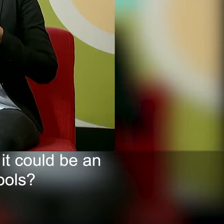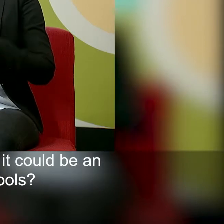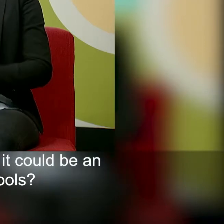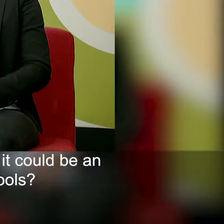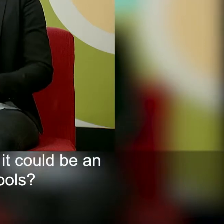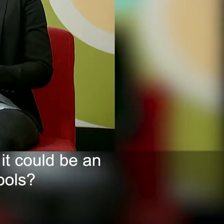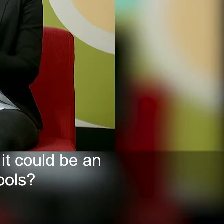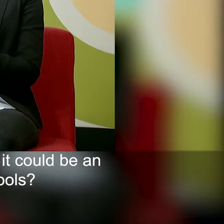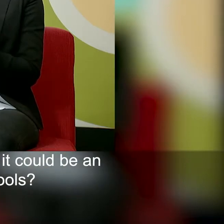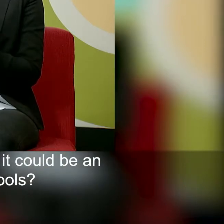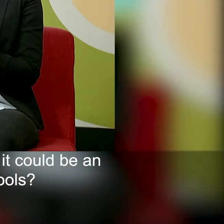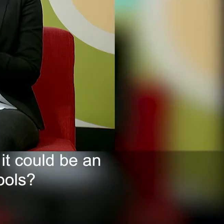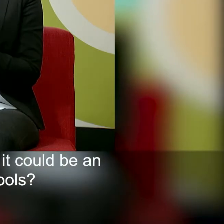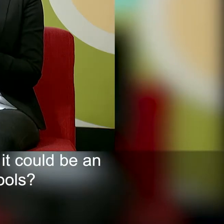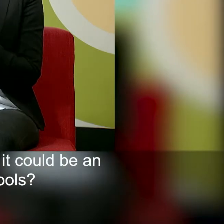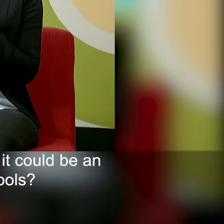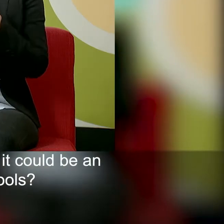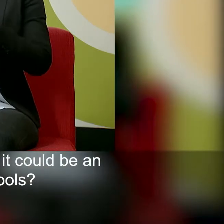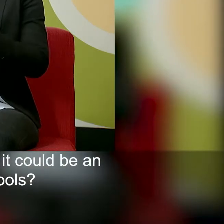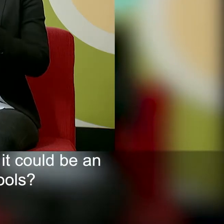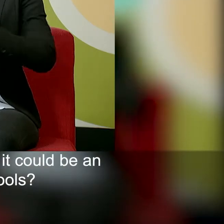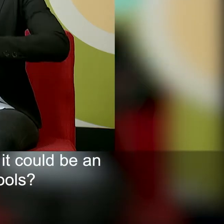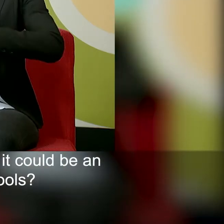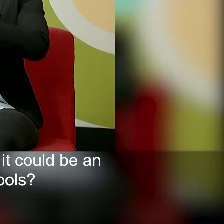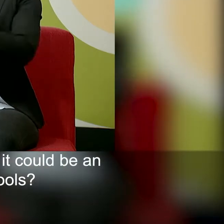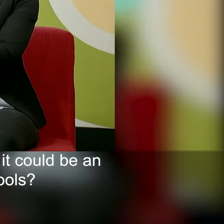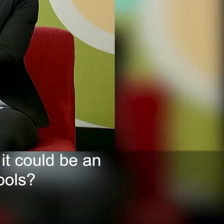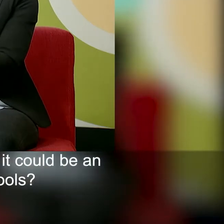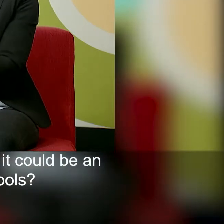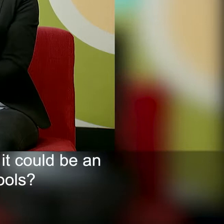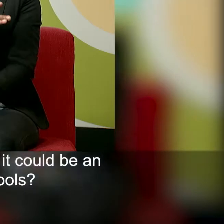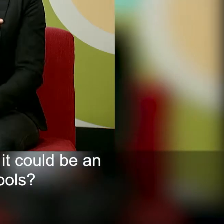now sign language le yona e be language e ka ithutwang dikolong.